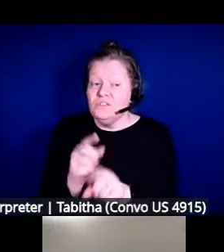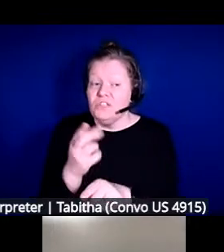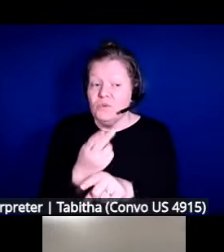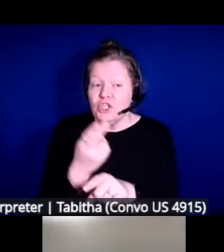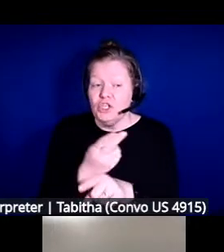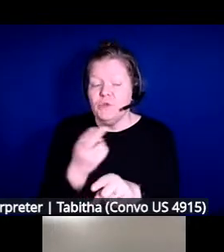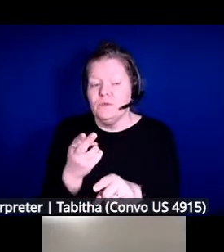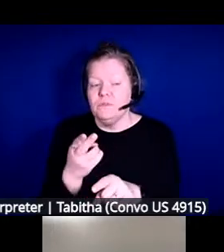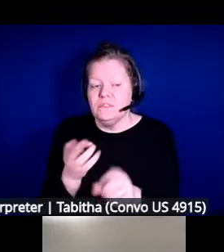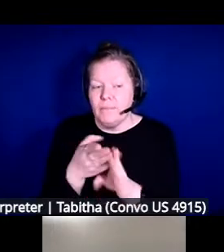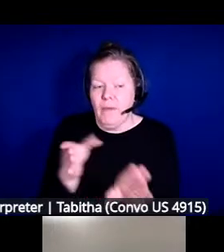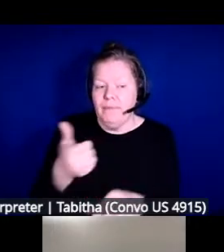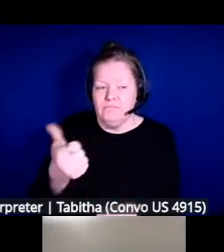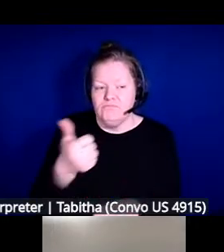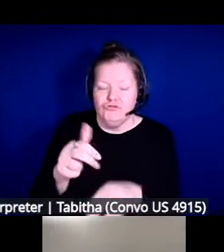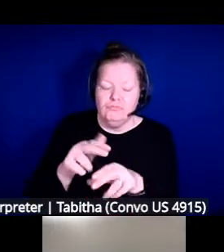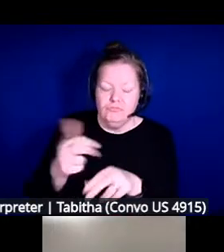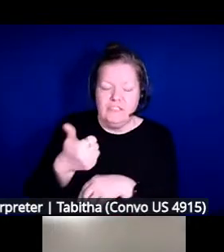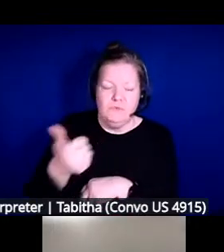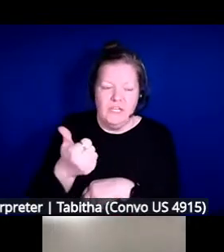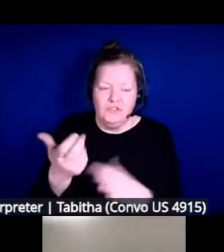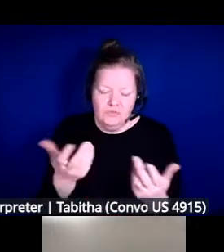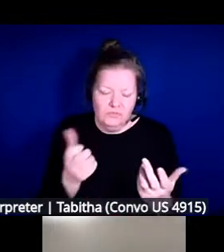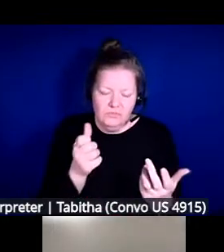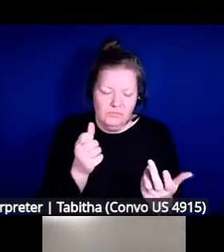public transportation, so you don't have